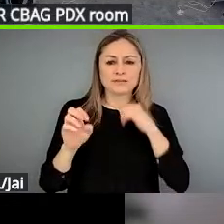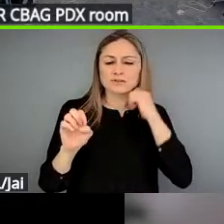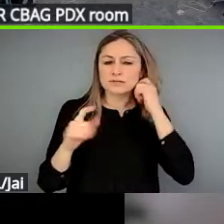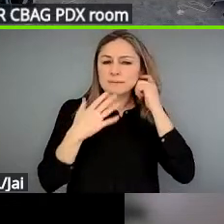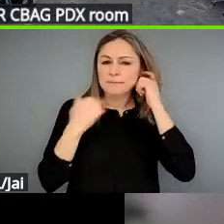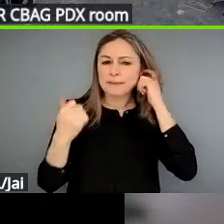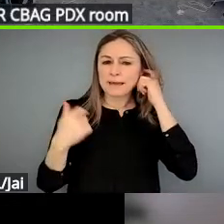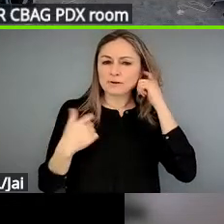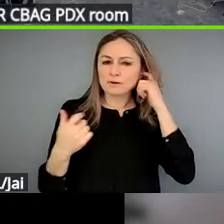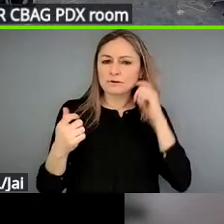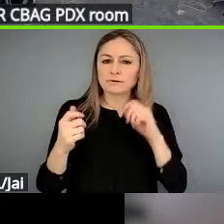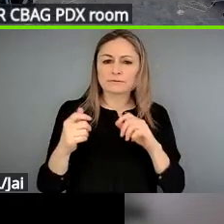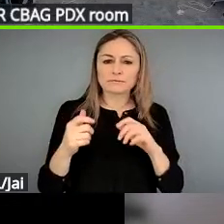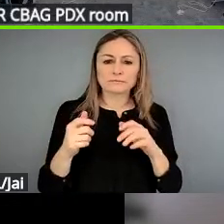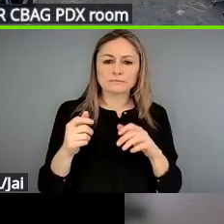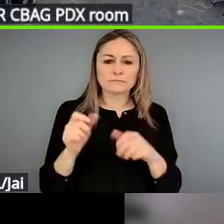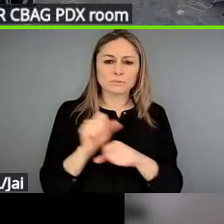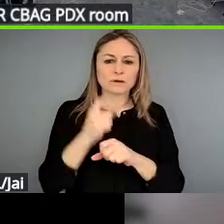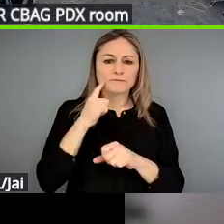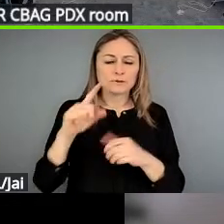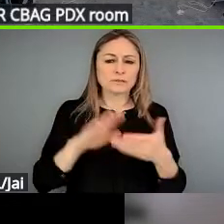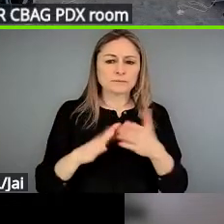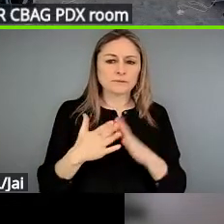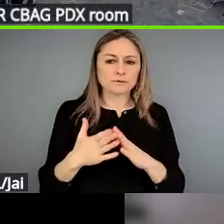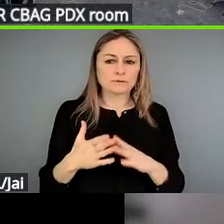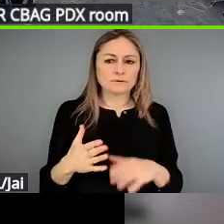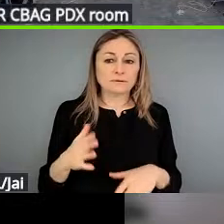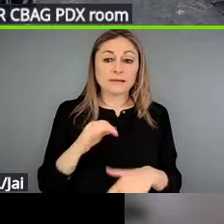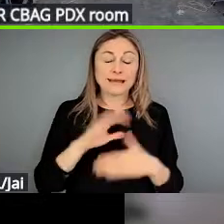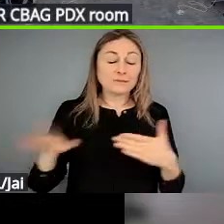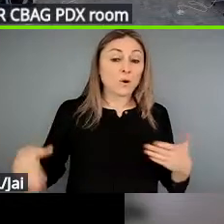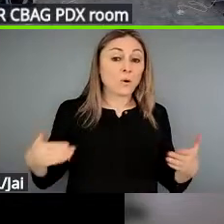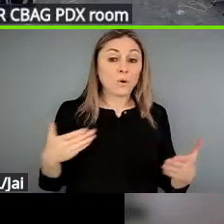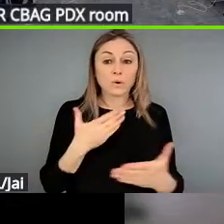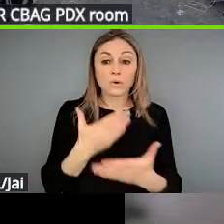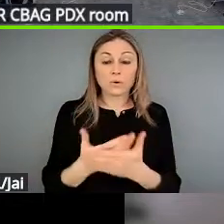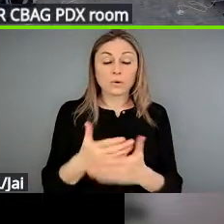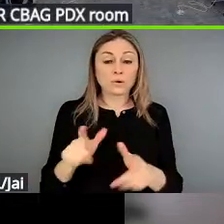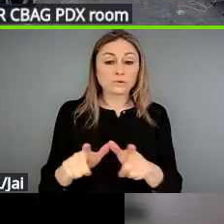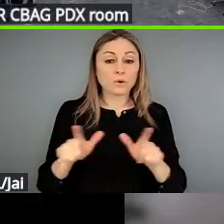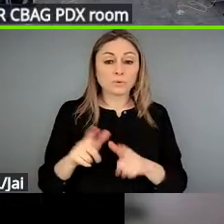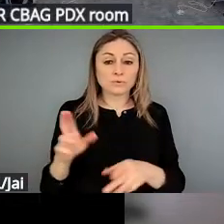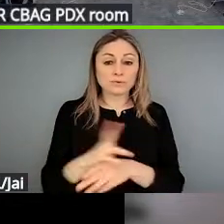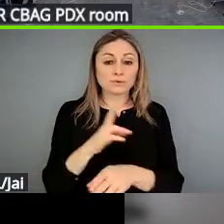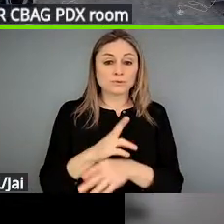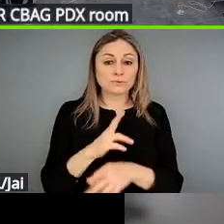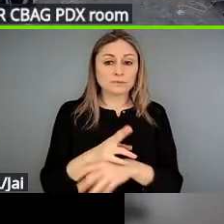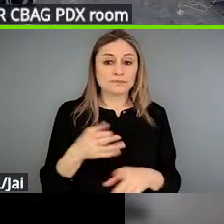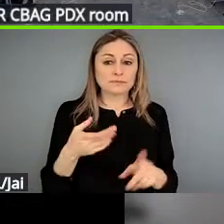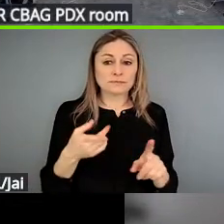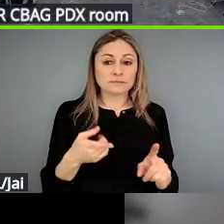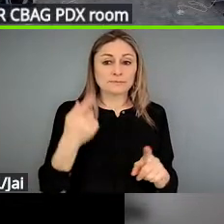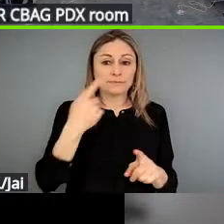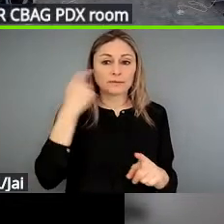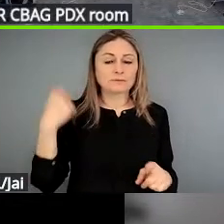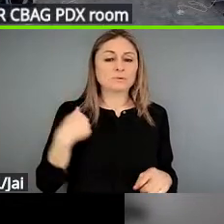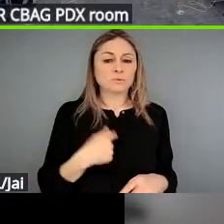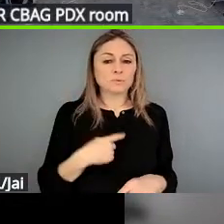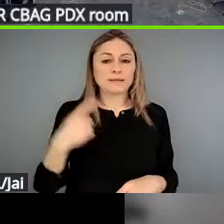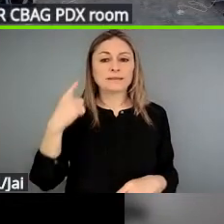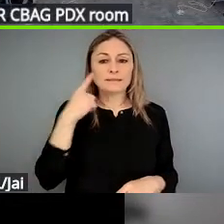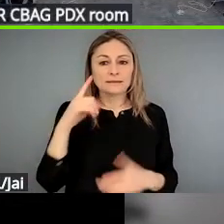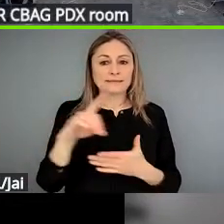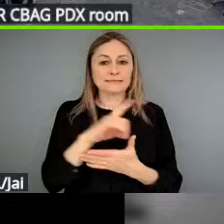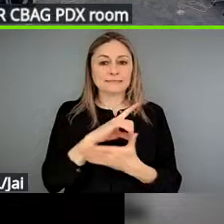free community. and the freight community. Yeah, well, I mean, in the entirety of the local usage, because we think that